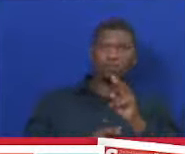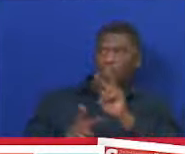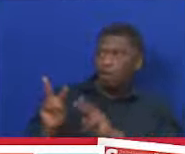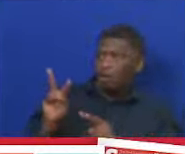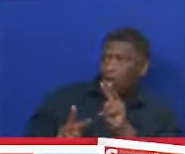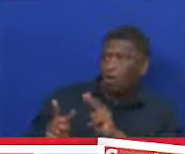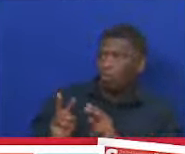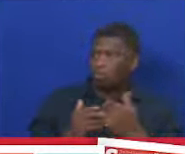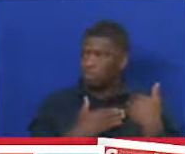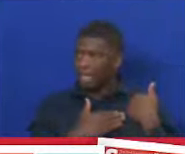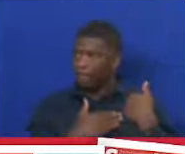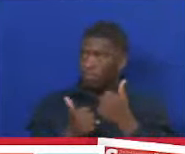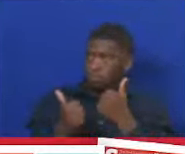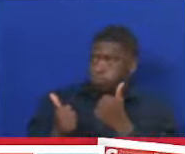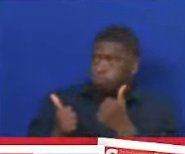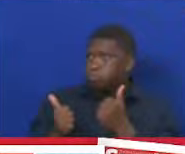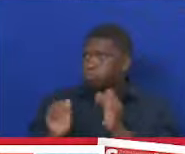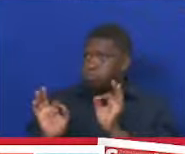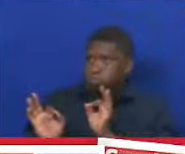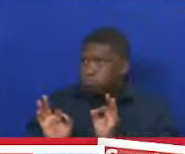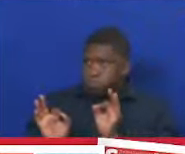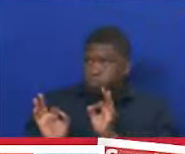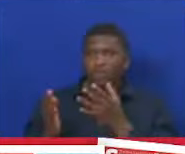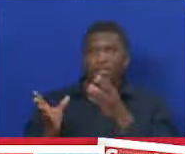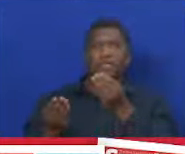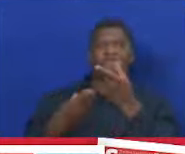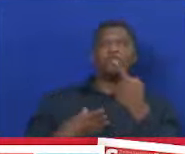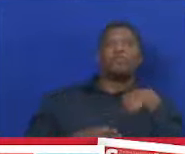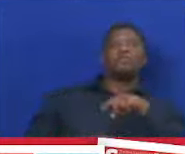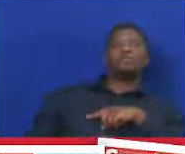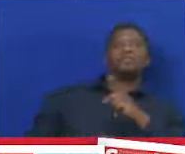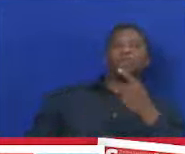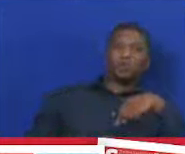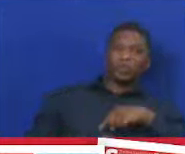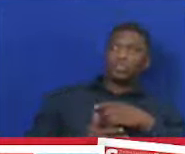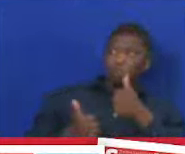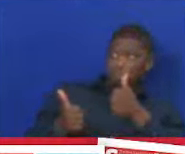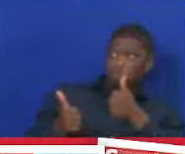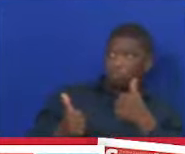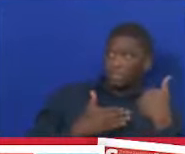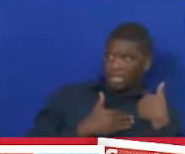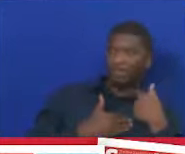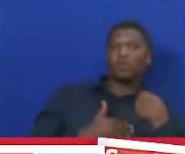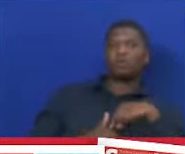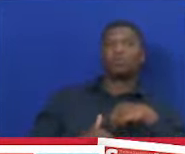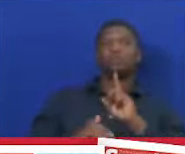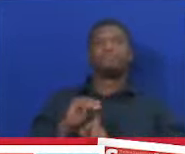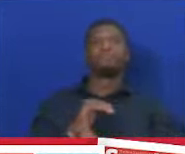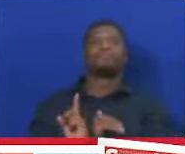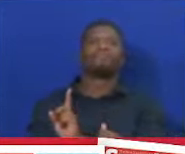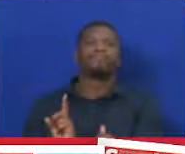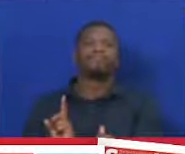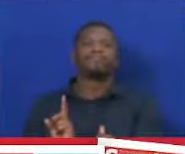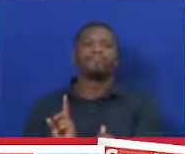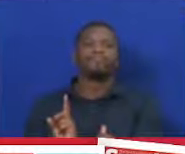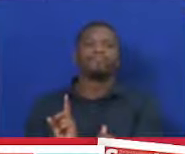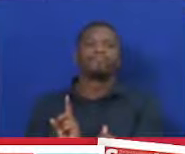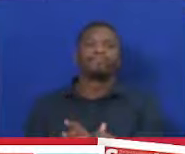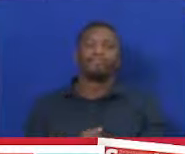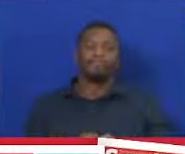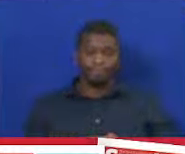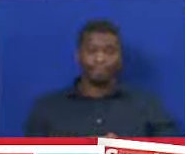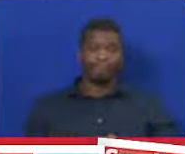with which when we entered the premises of